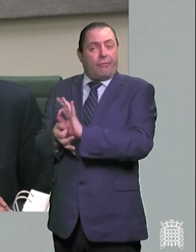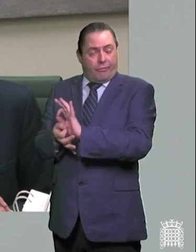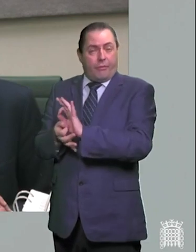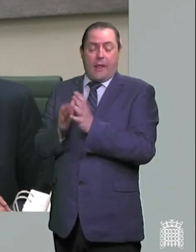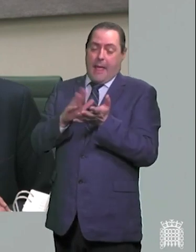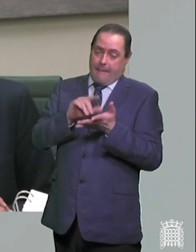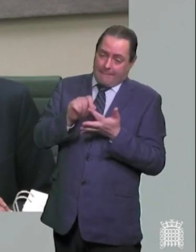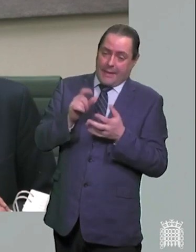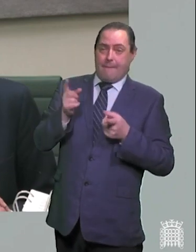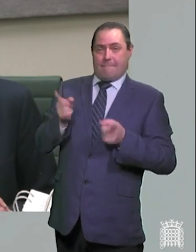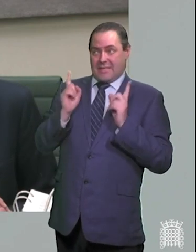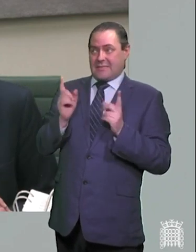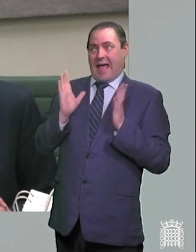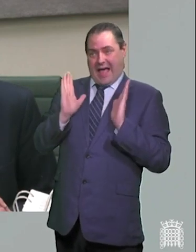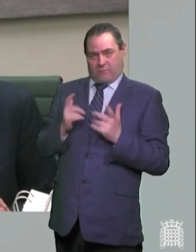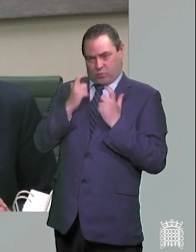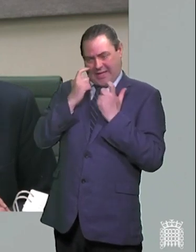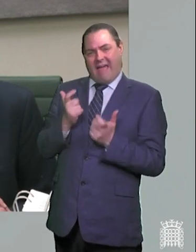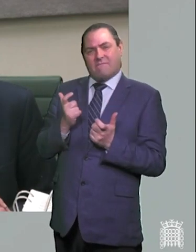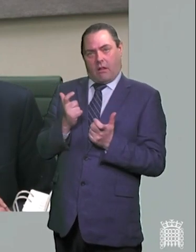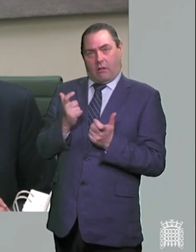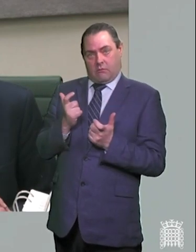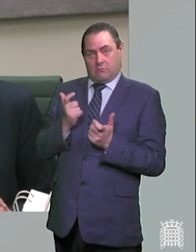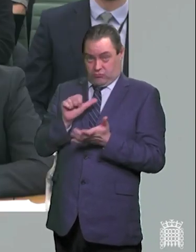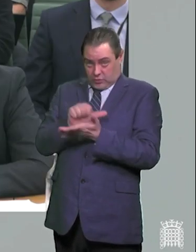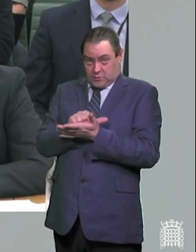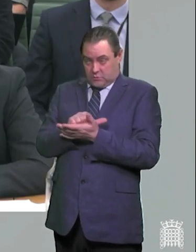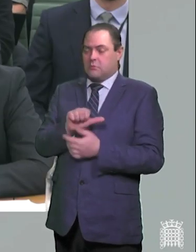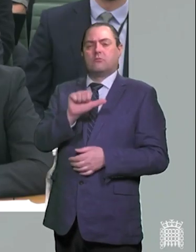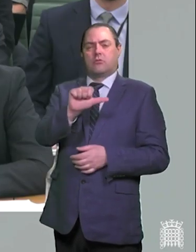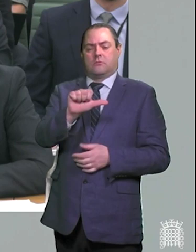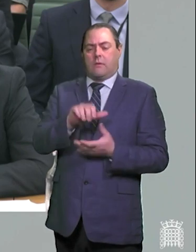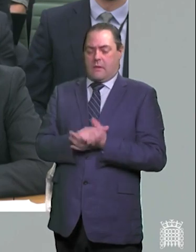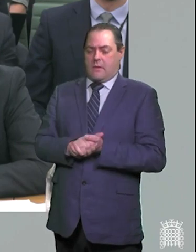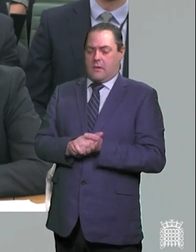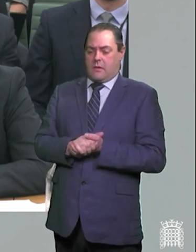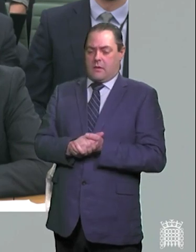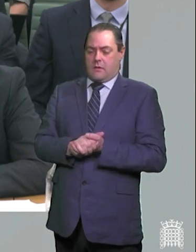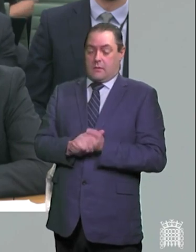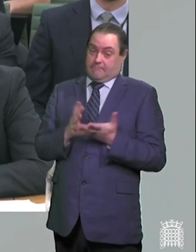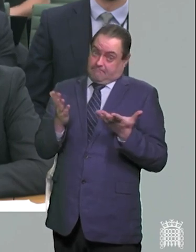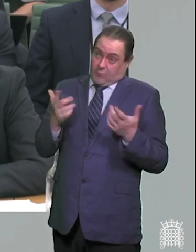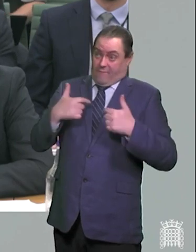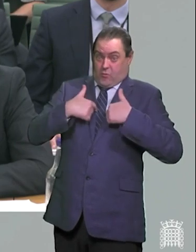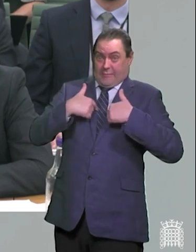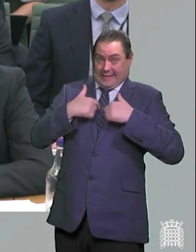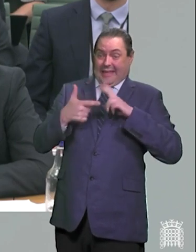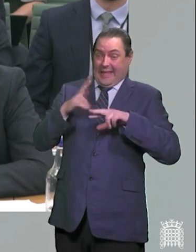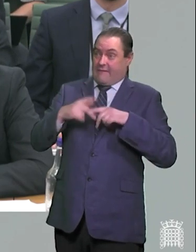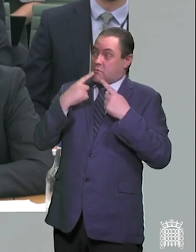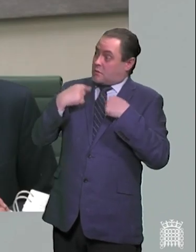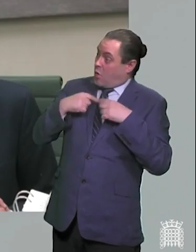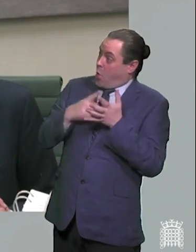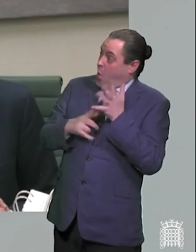MP or the minister to take due care, doesn't it? Yes. Yes. So I have to say, if I was accused of law